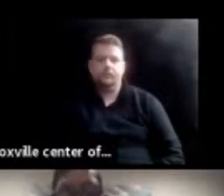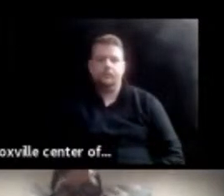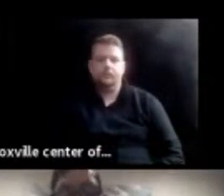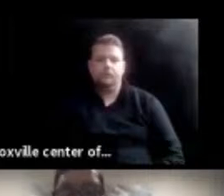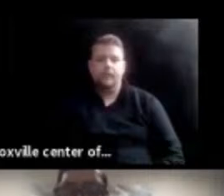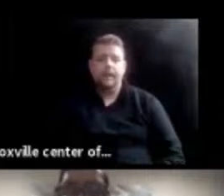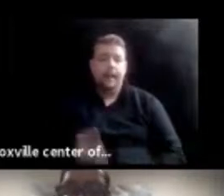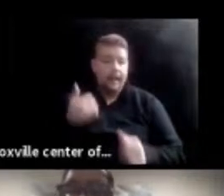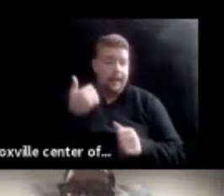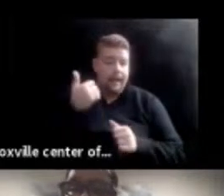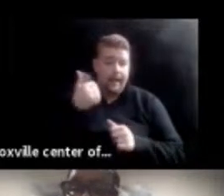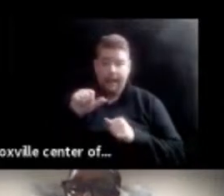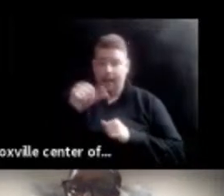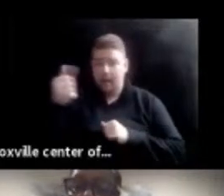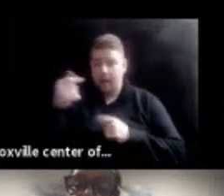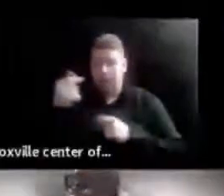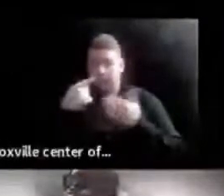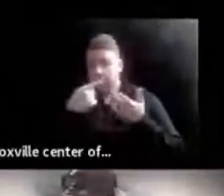Any other discussion